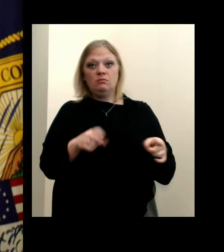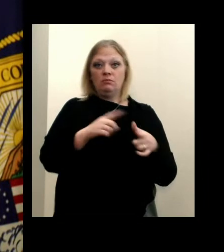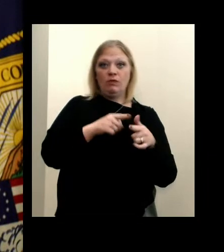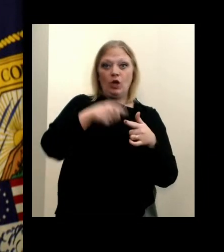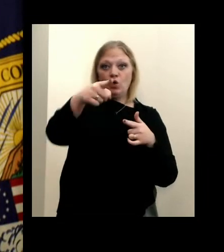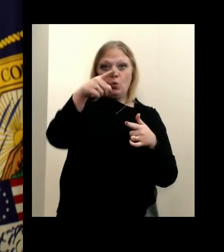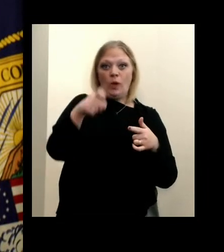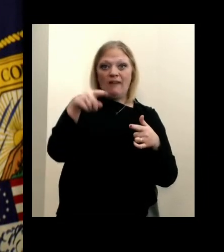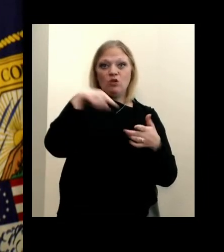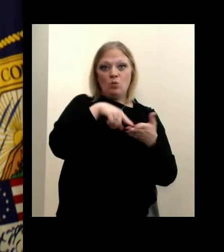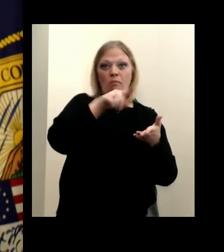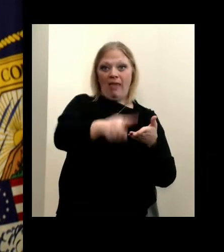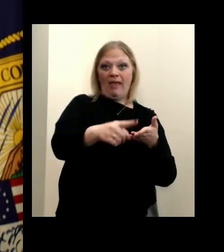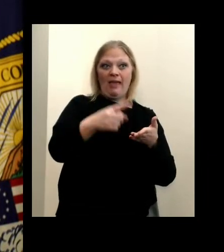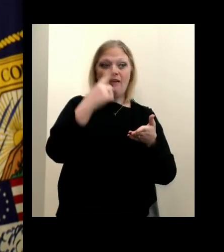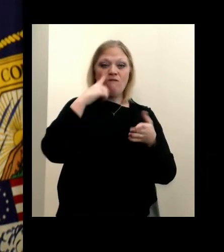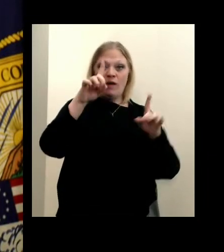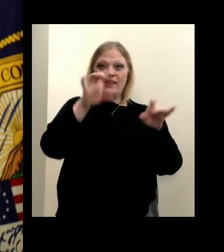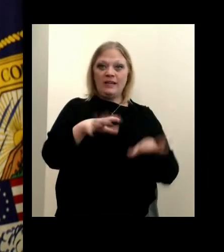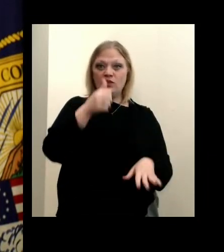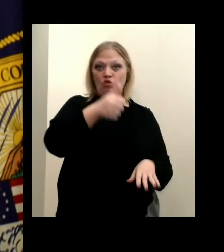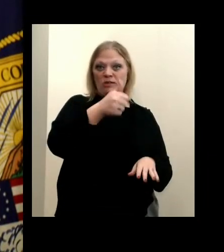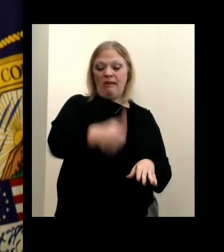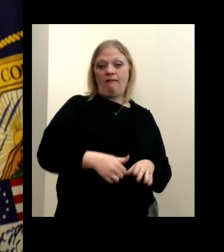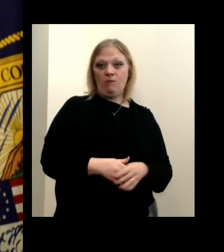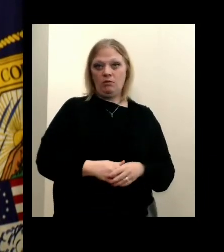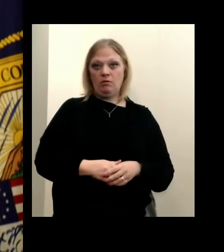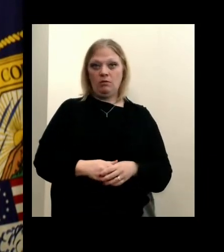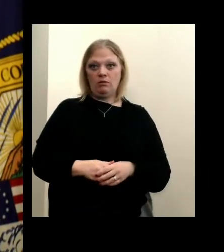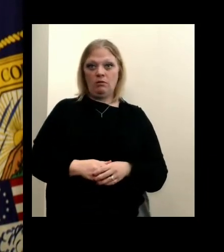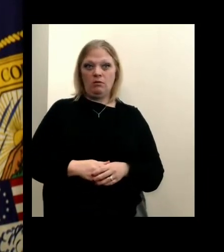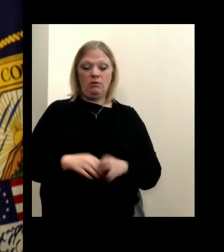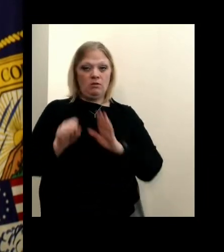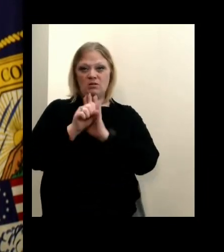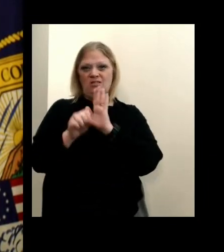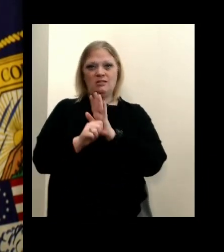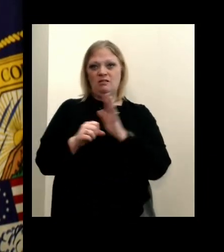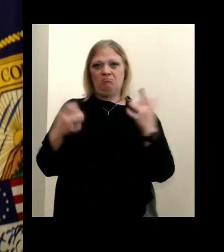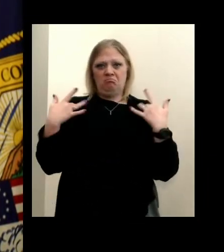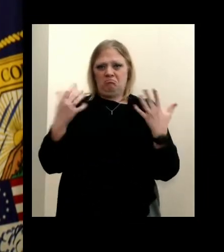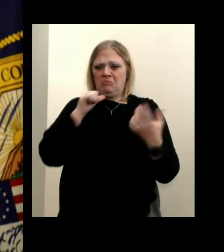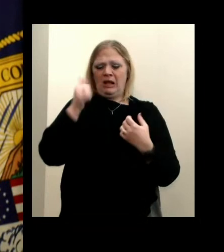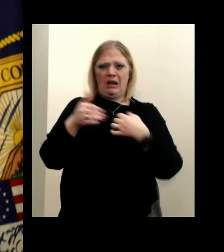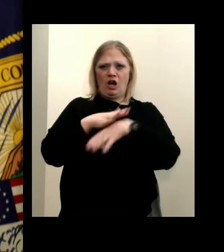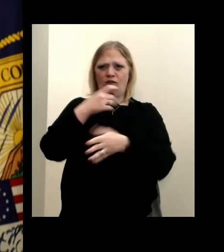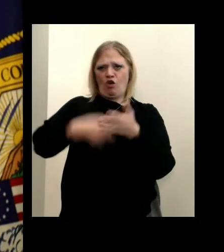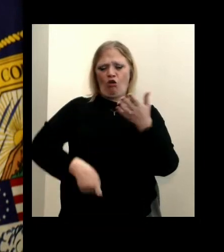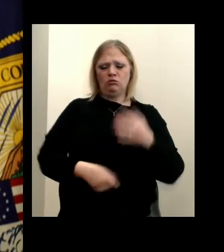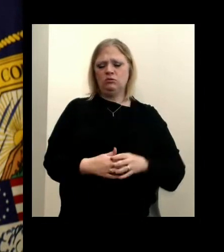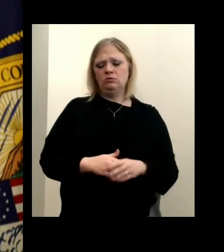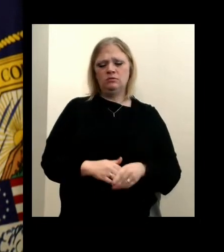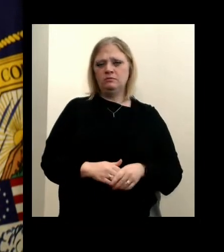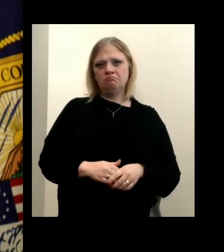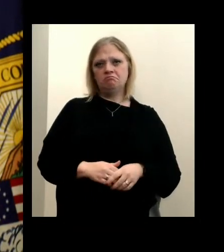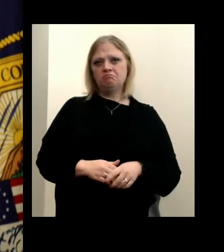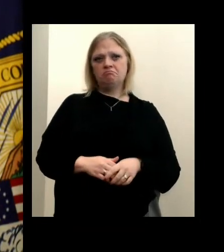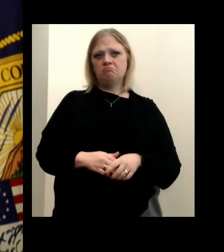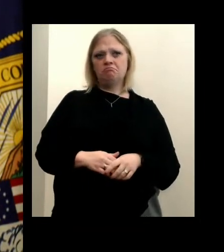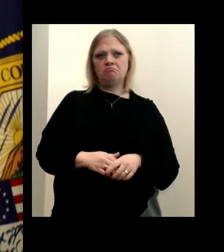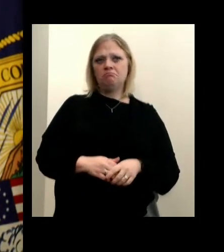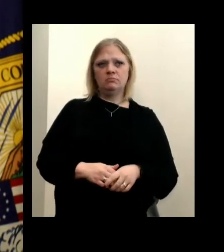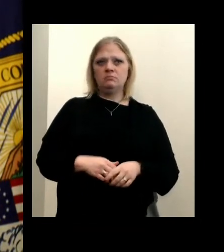paying for the cost of the test yourself. The state's not going to cover the cost associated with